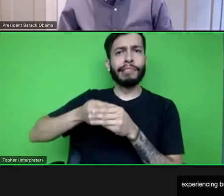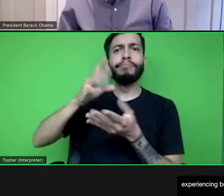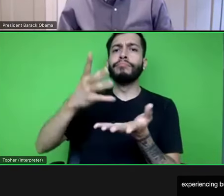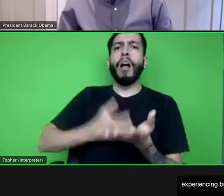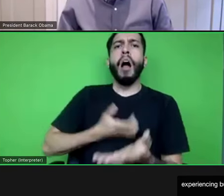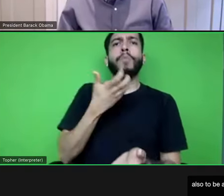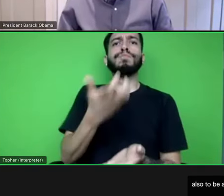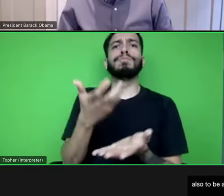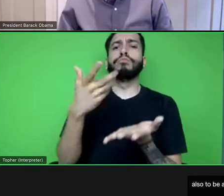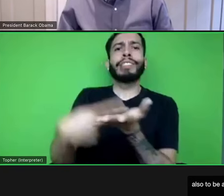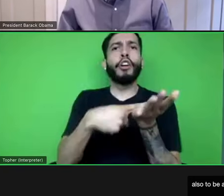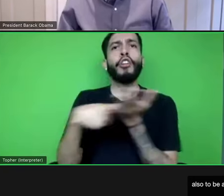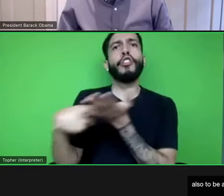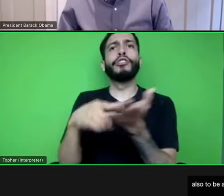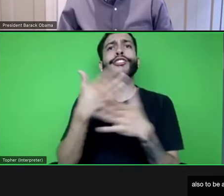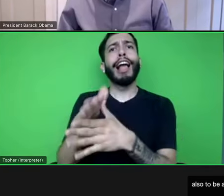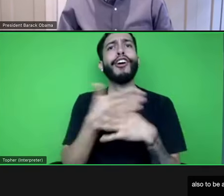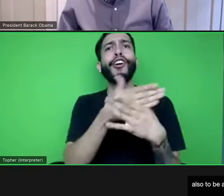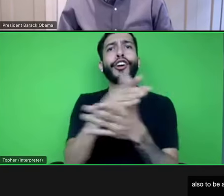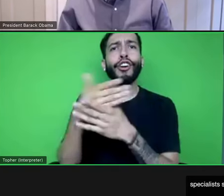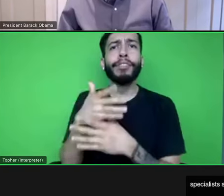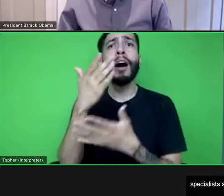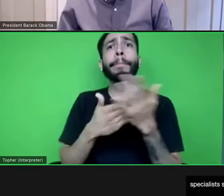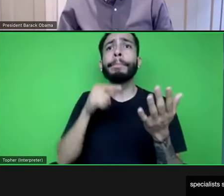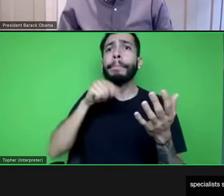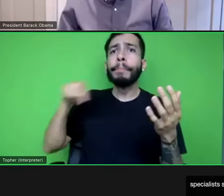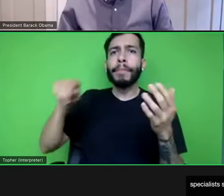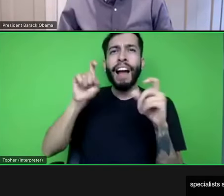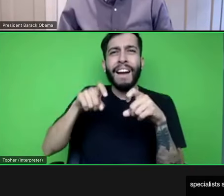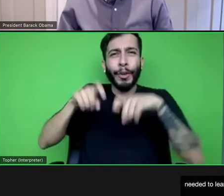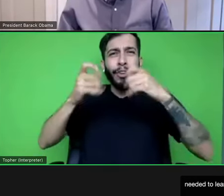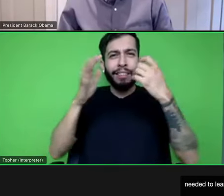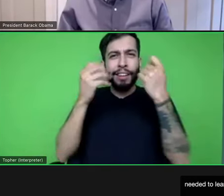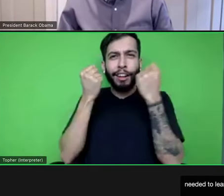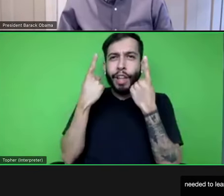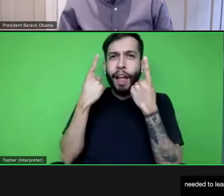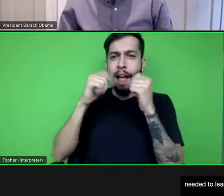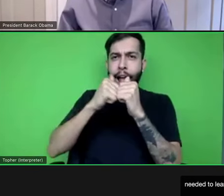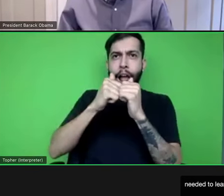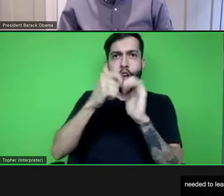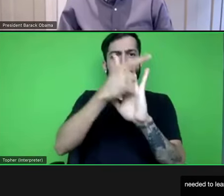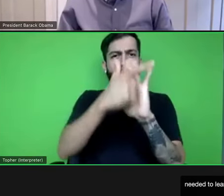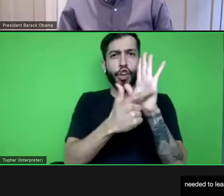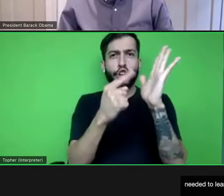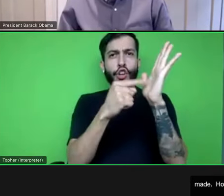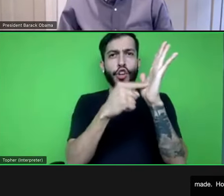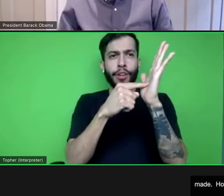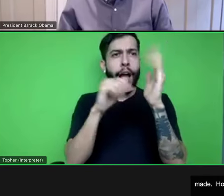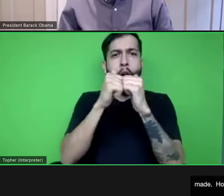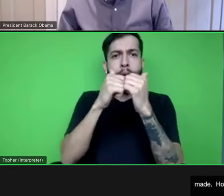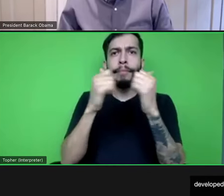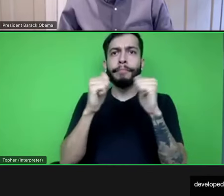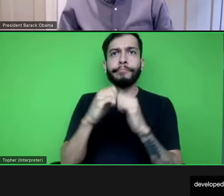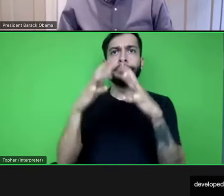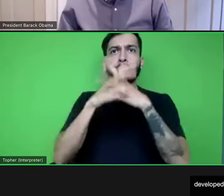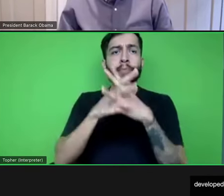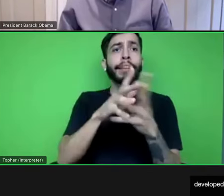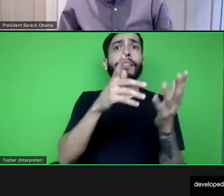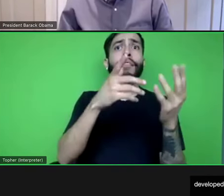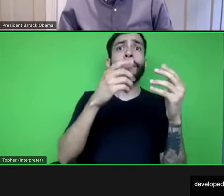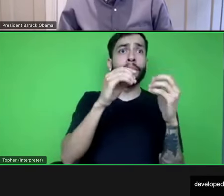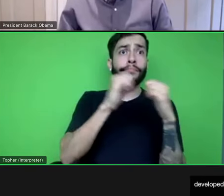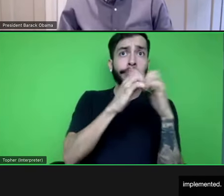to learn how laws were made, how policies are developed, how they're implemented, how to work with our city government,